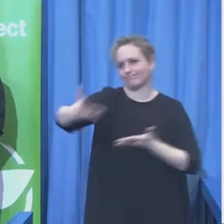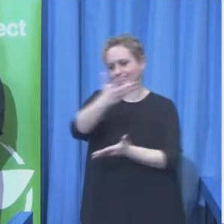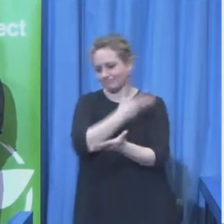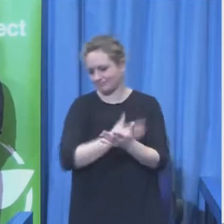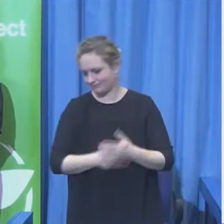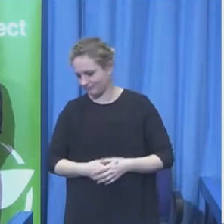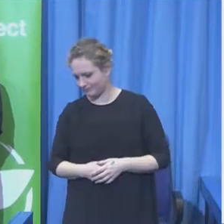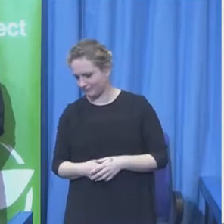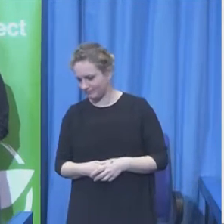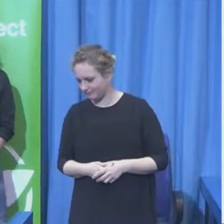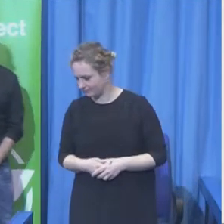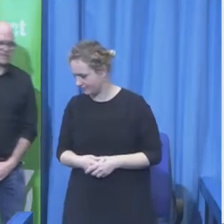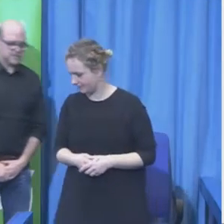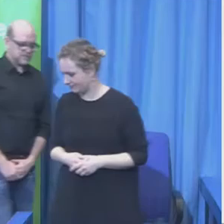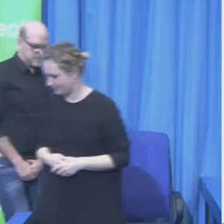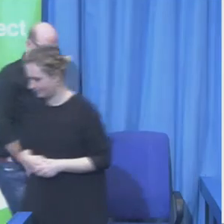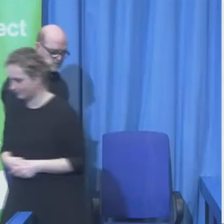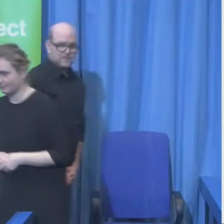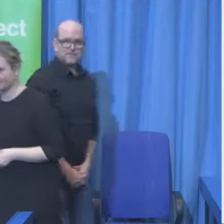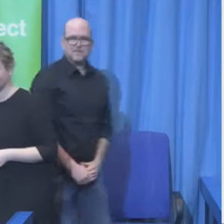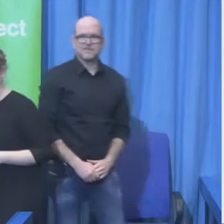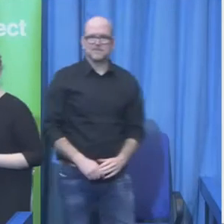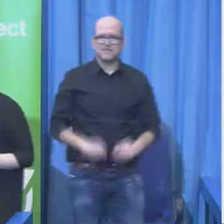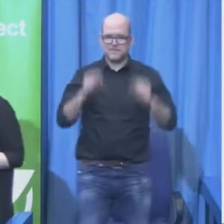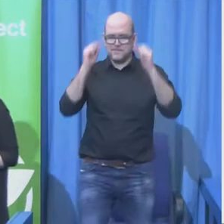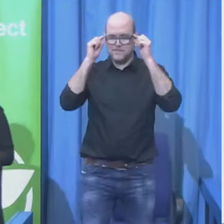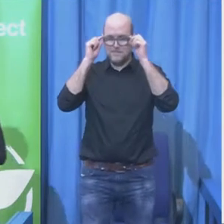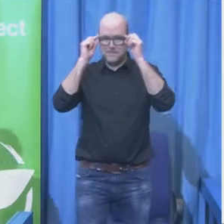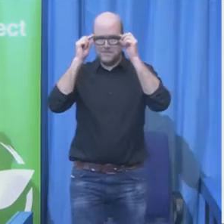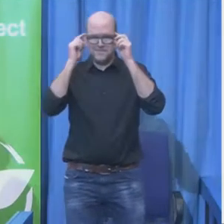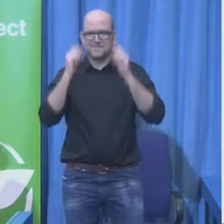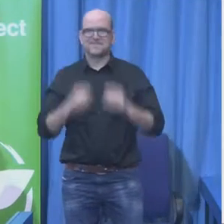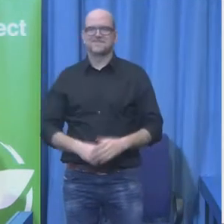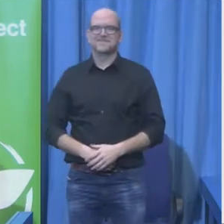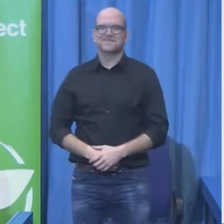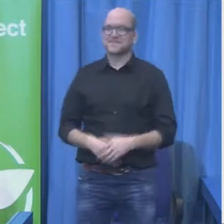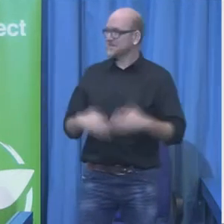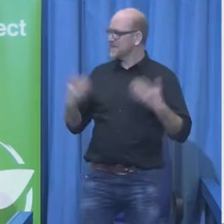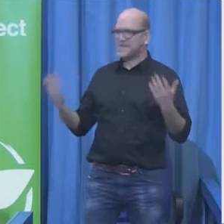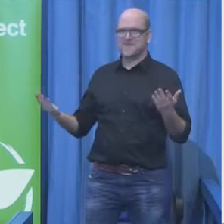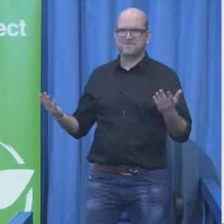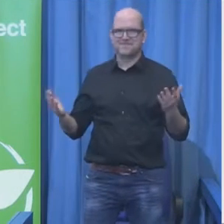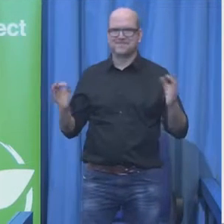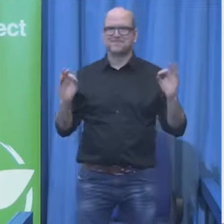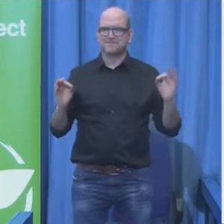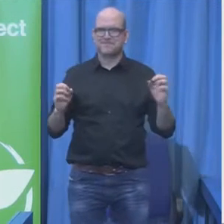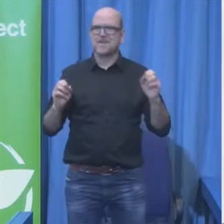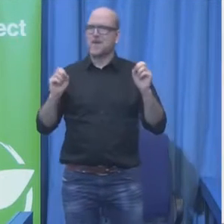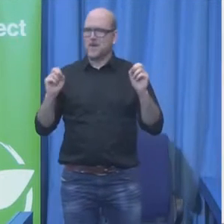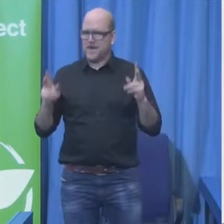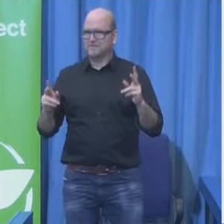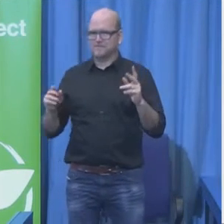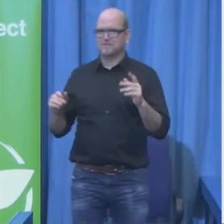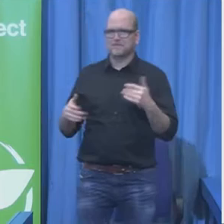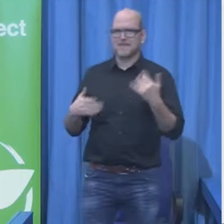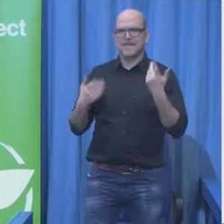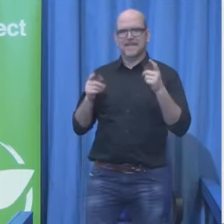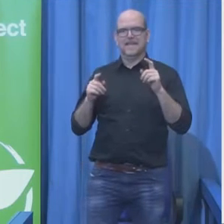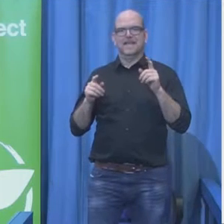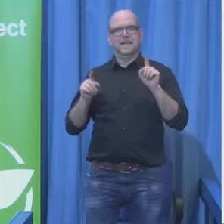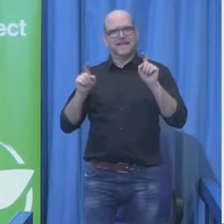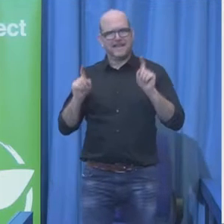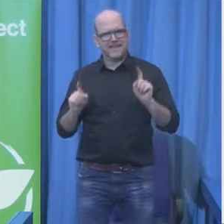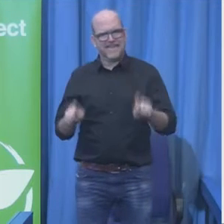It is obviously a game changer that the Sustainable Development Goals include the many references to persons with disabilities, very different to the previous